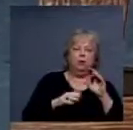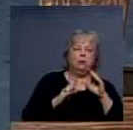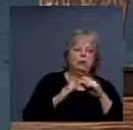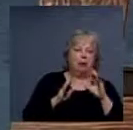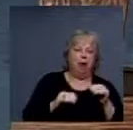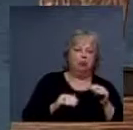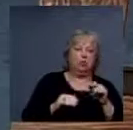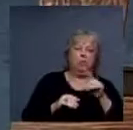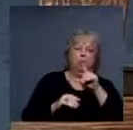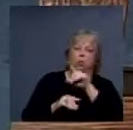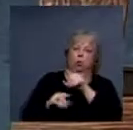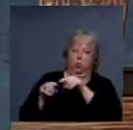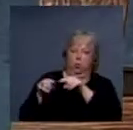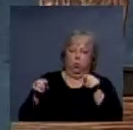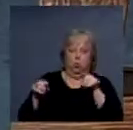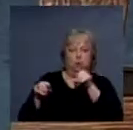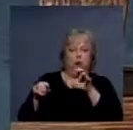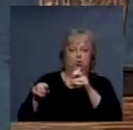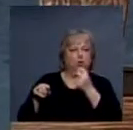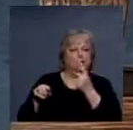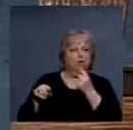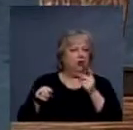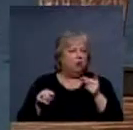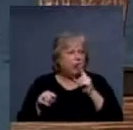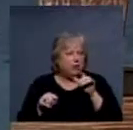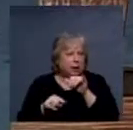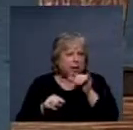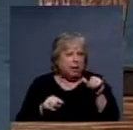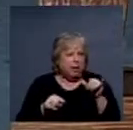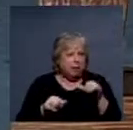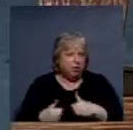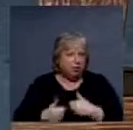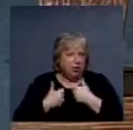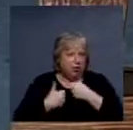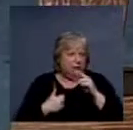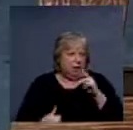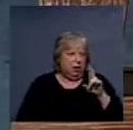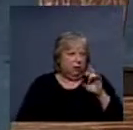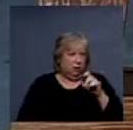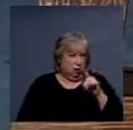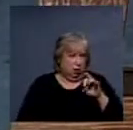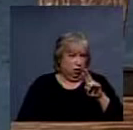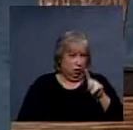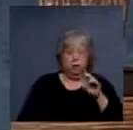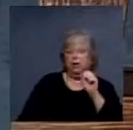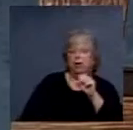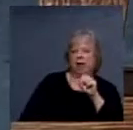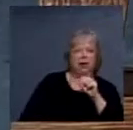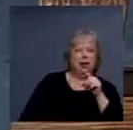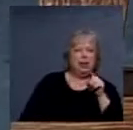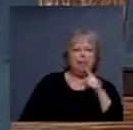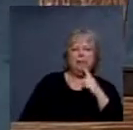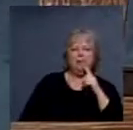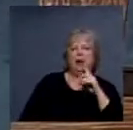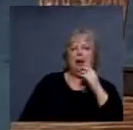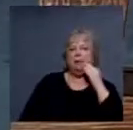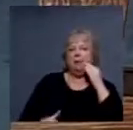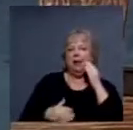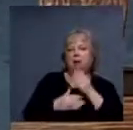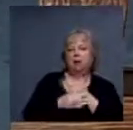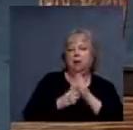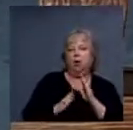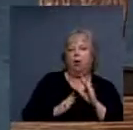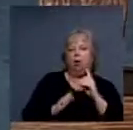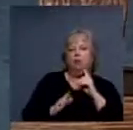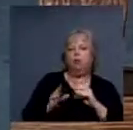111 feet. Ms. Rogers, are you at the same address as Mr. Clark? Yes. Okay. He has been my domestic partner for over